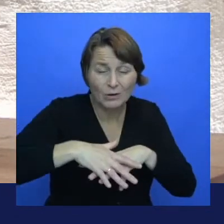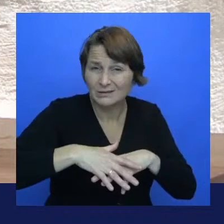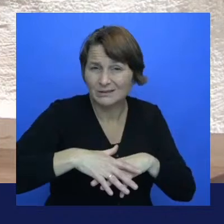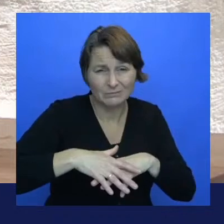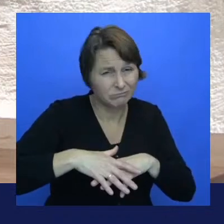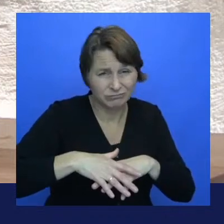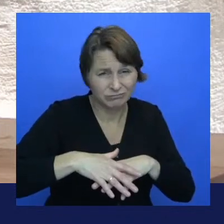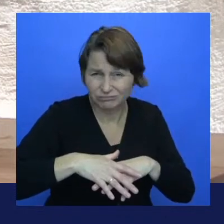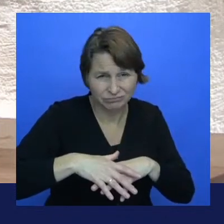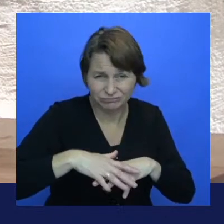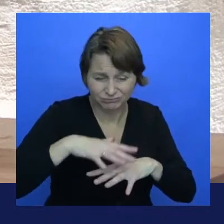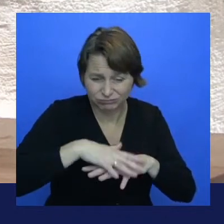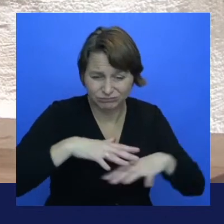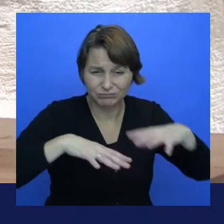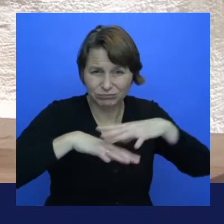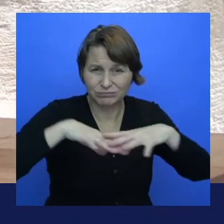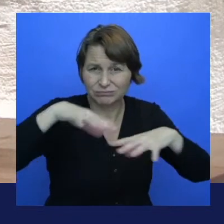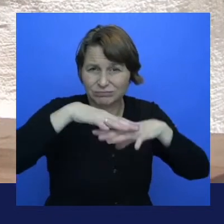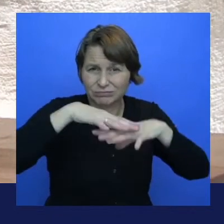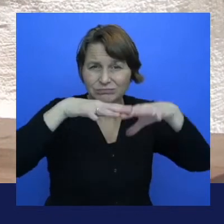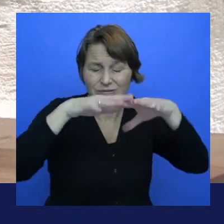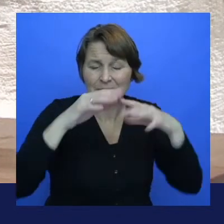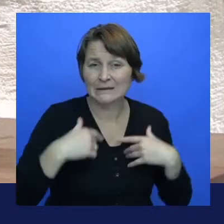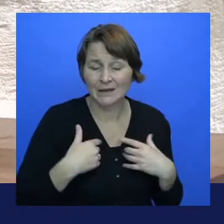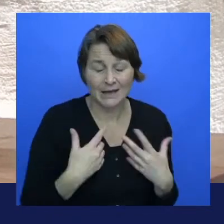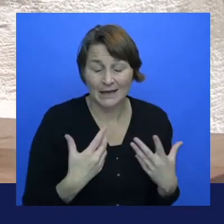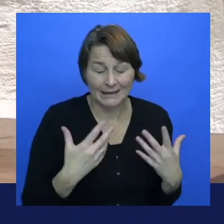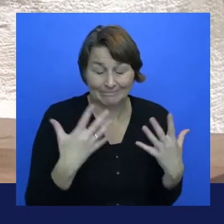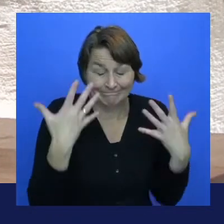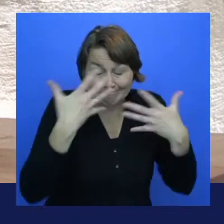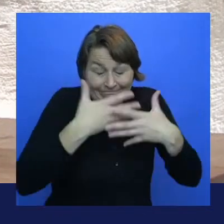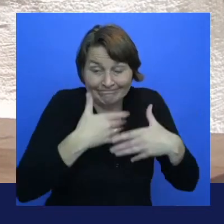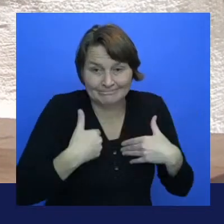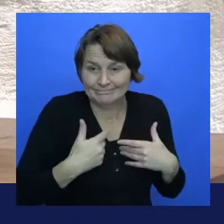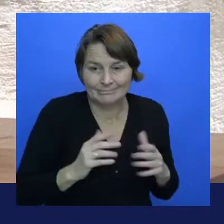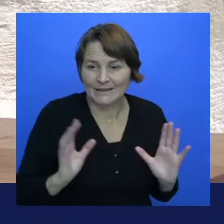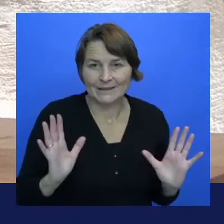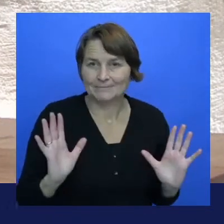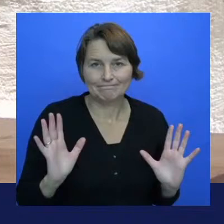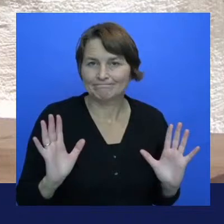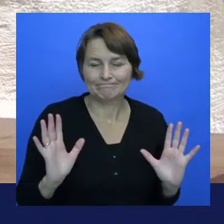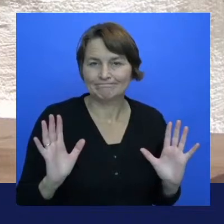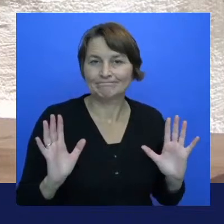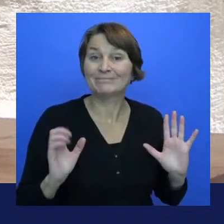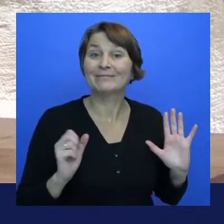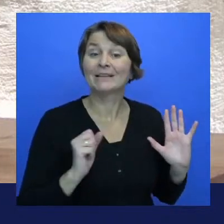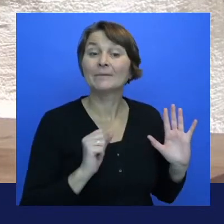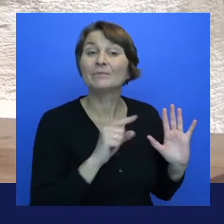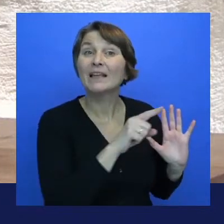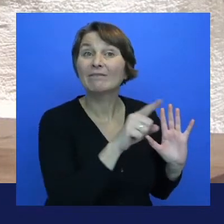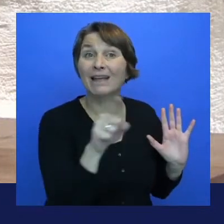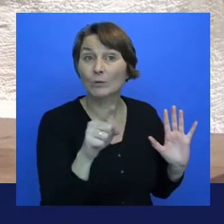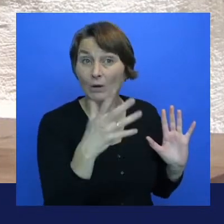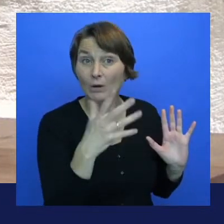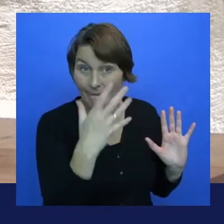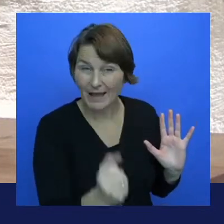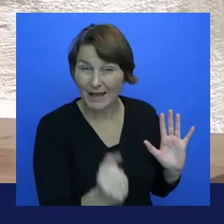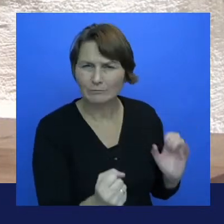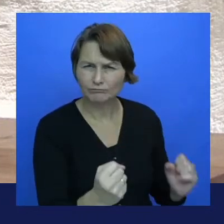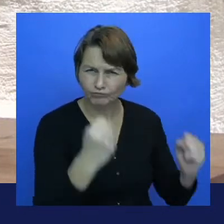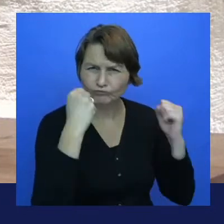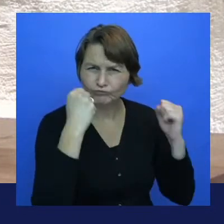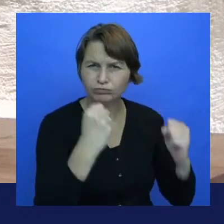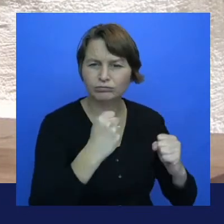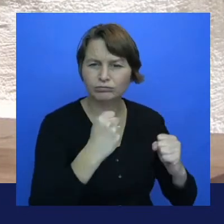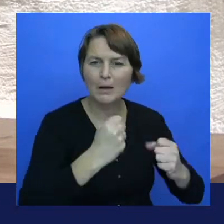just not like perfect. Anybody I know that has a strong mathematical background, they loathe the lack of a